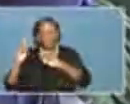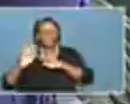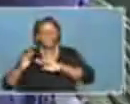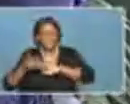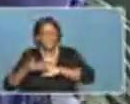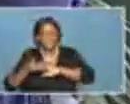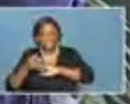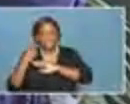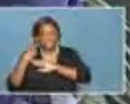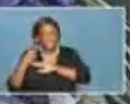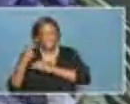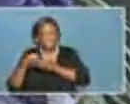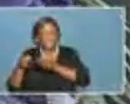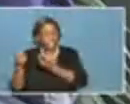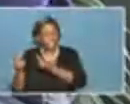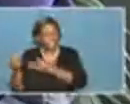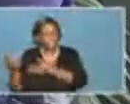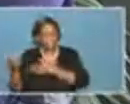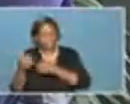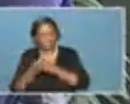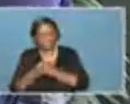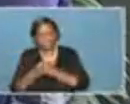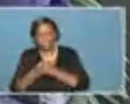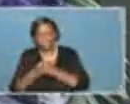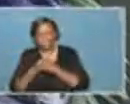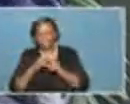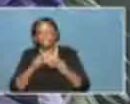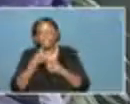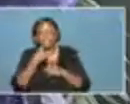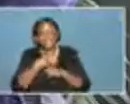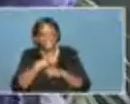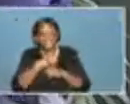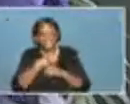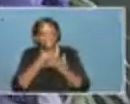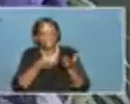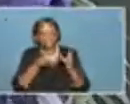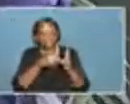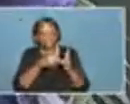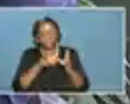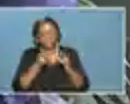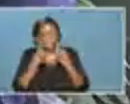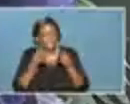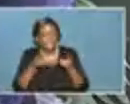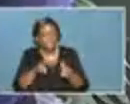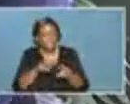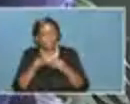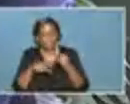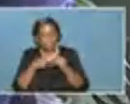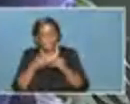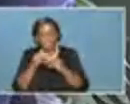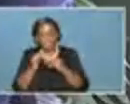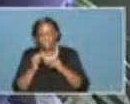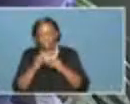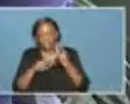they're doing in Jamaica. But share with Bahamians what's happening from what you've seen around the region. Well, right